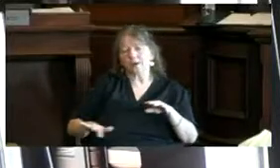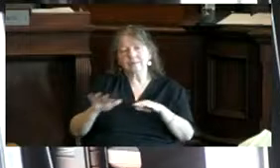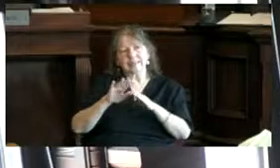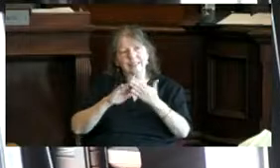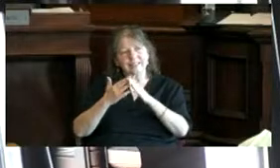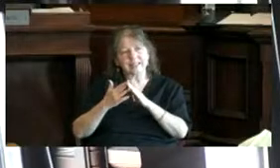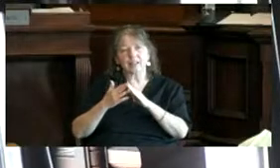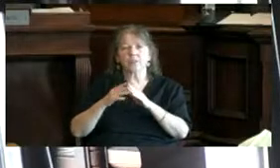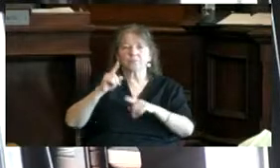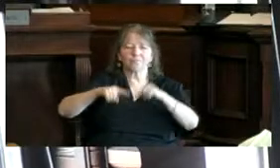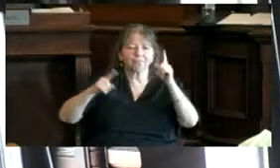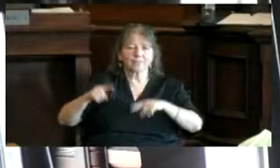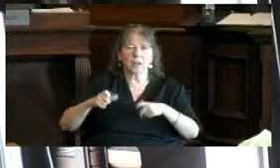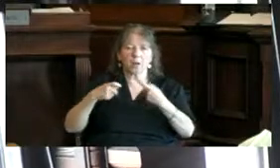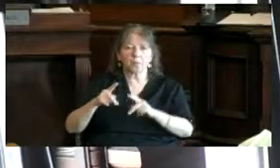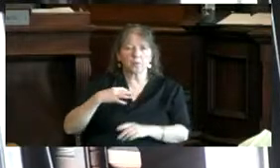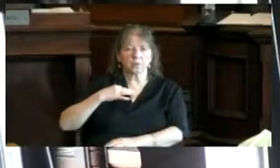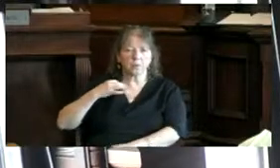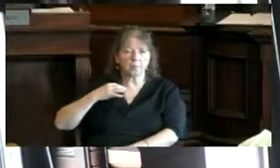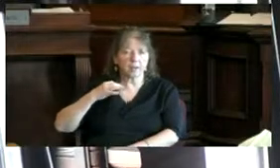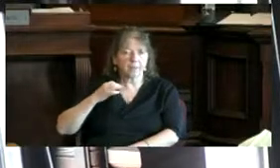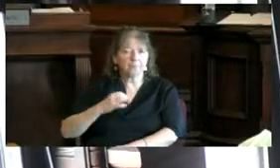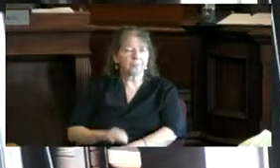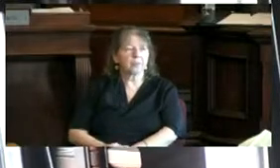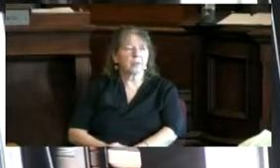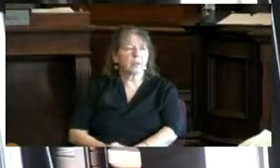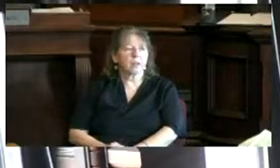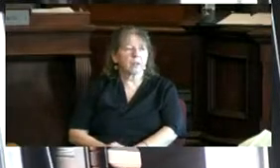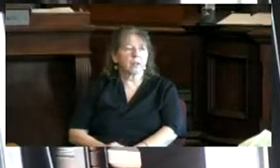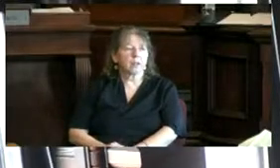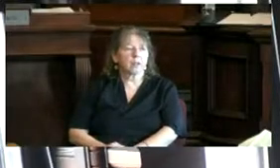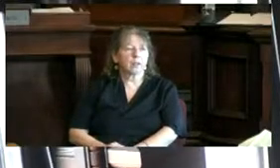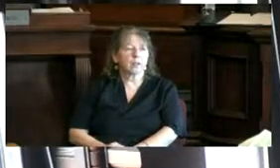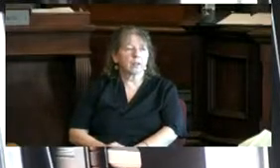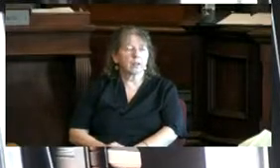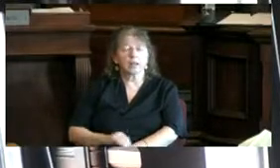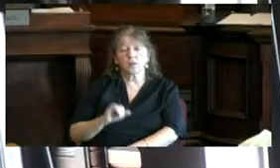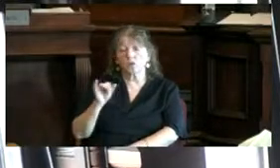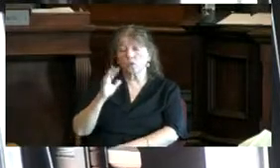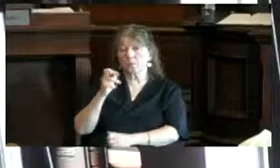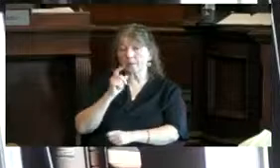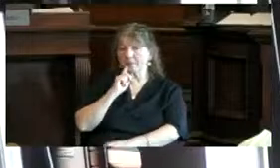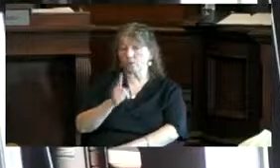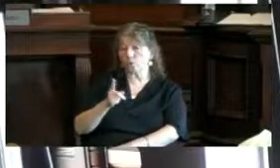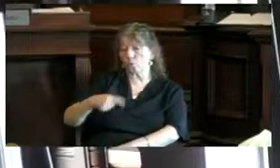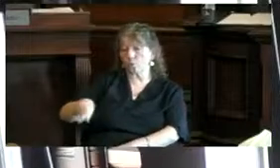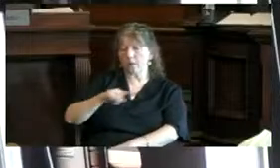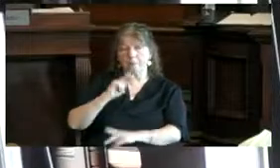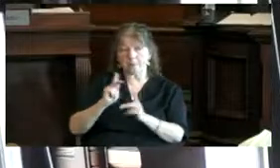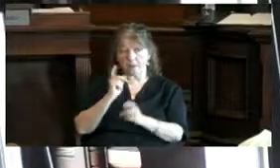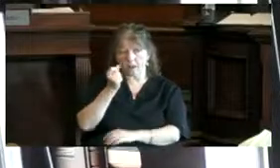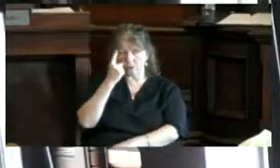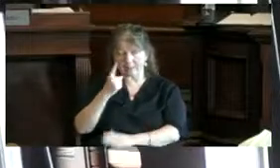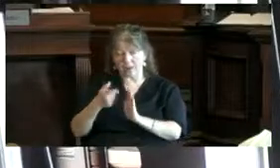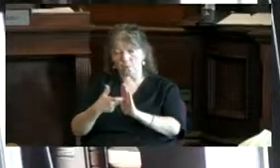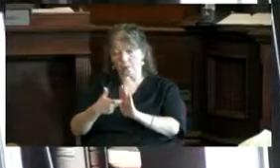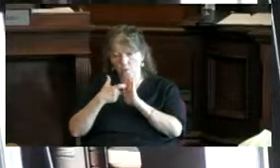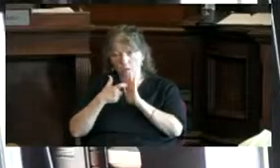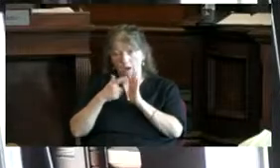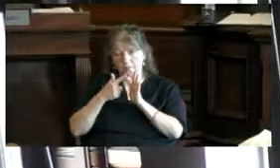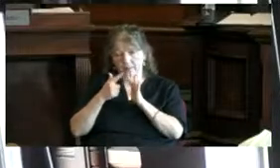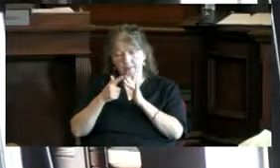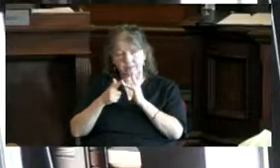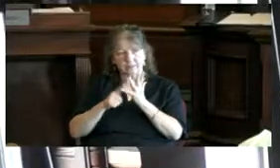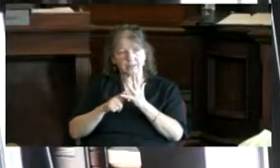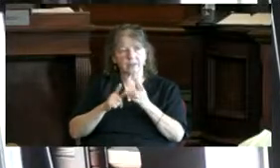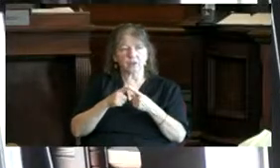apply. And we would also want to make sure that people understand the requirements. You know, you